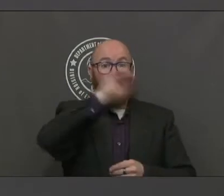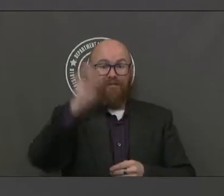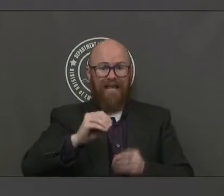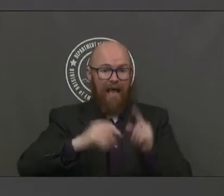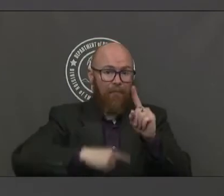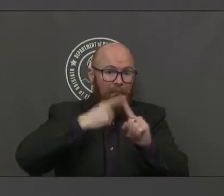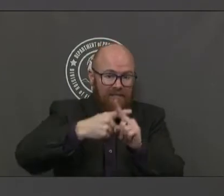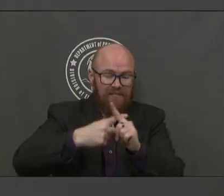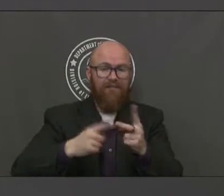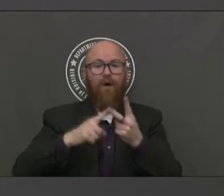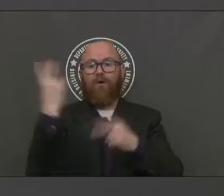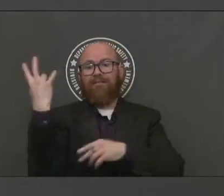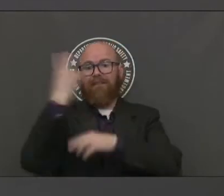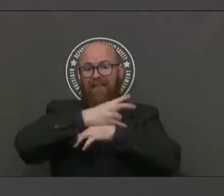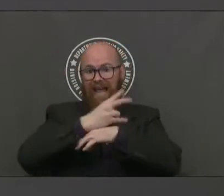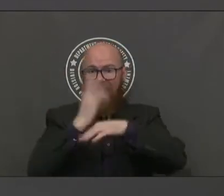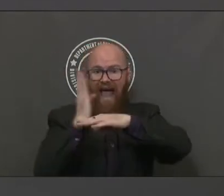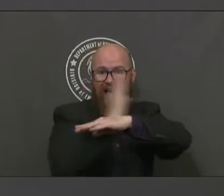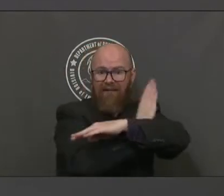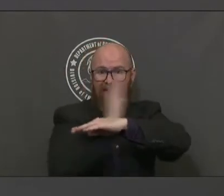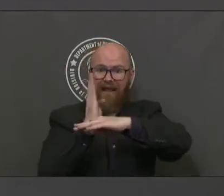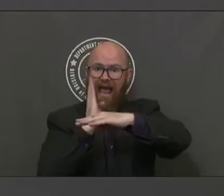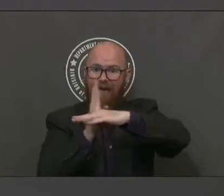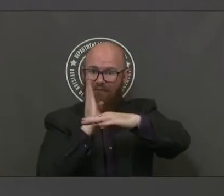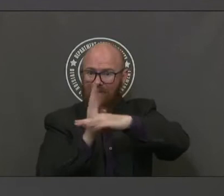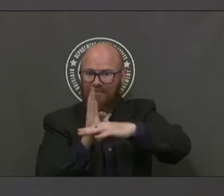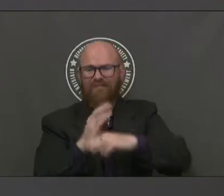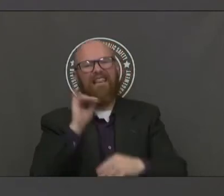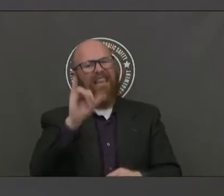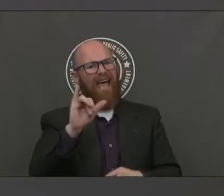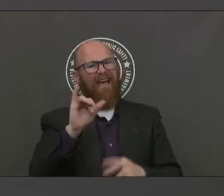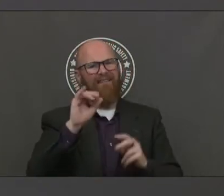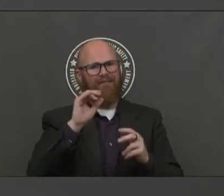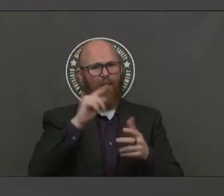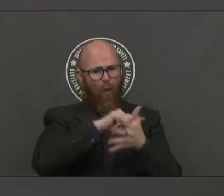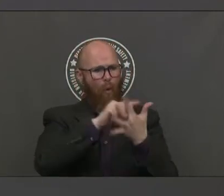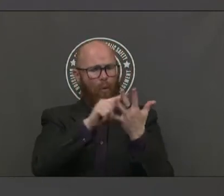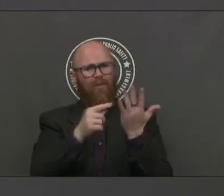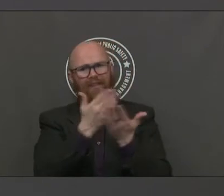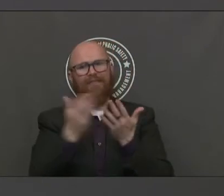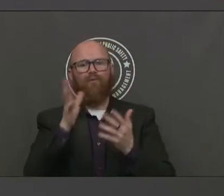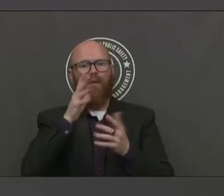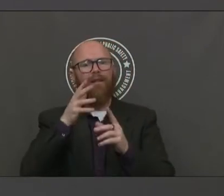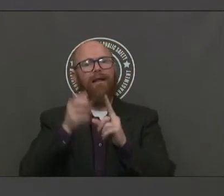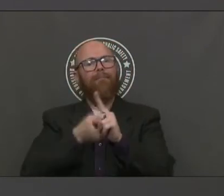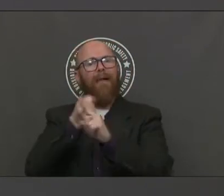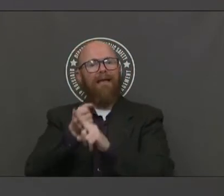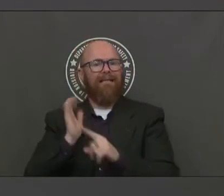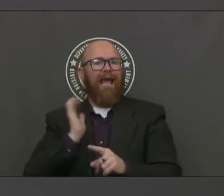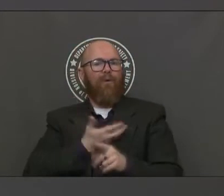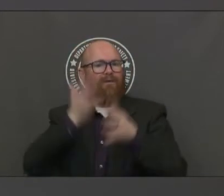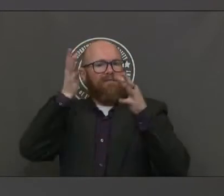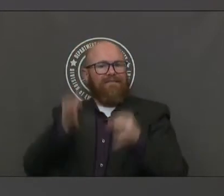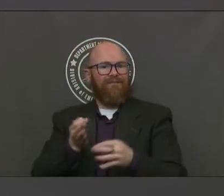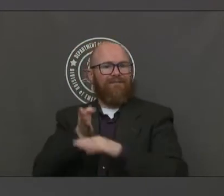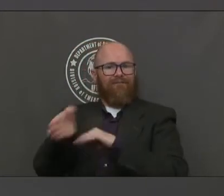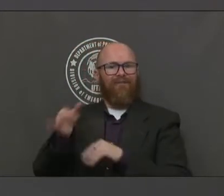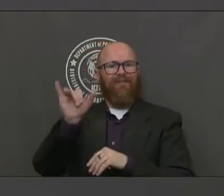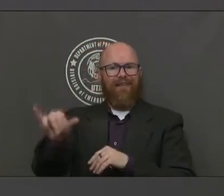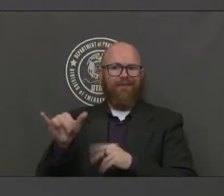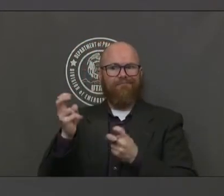at the potential vaccine availability with Johnson & Johnson getting approved, with what we heard in Congress this